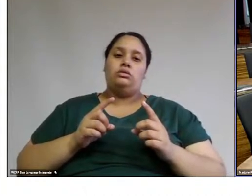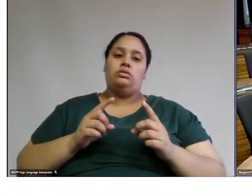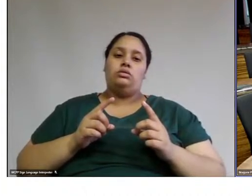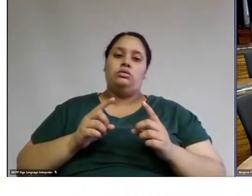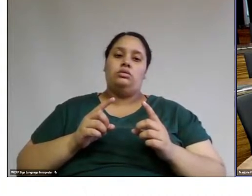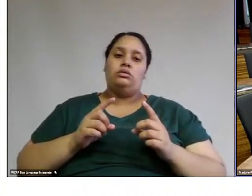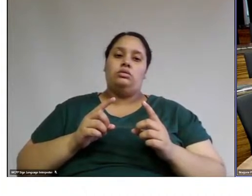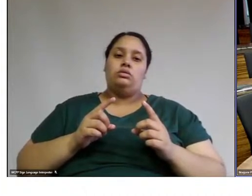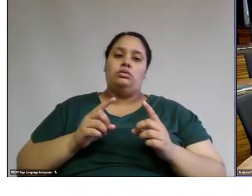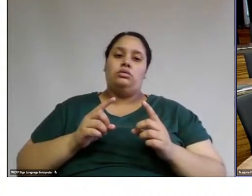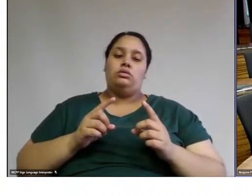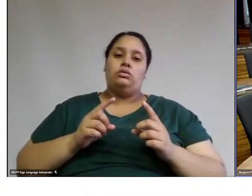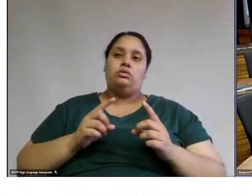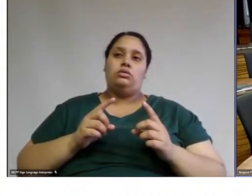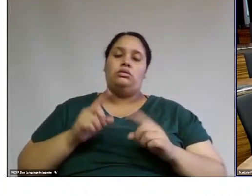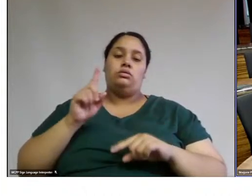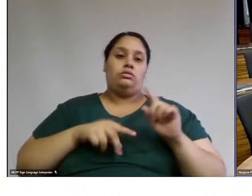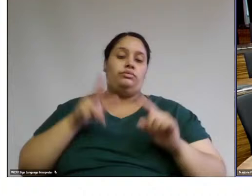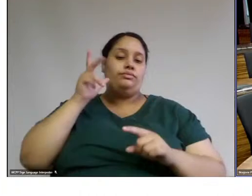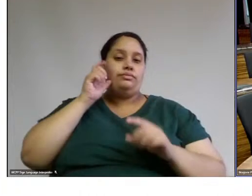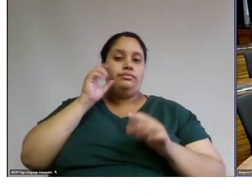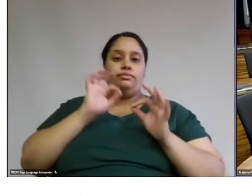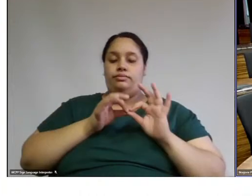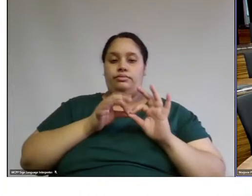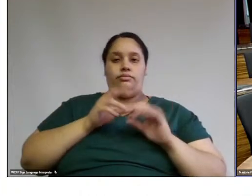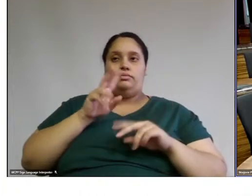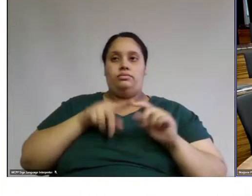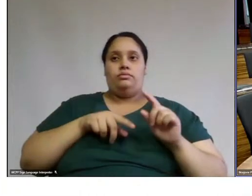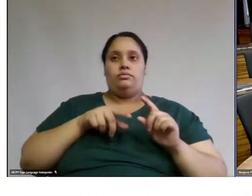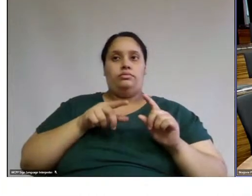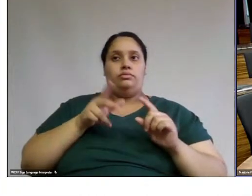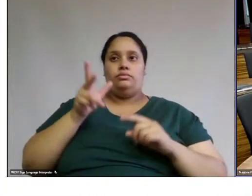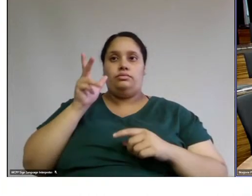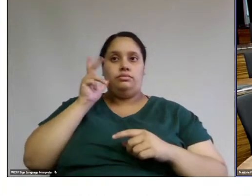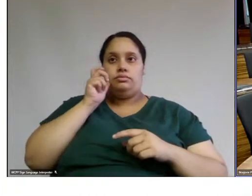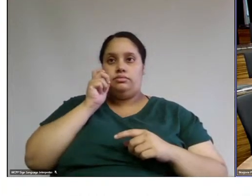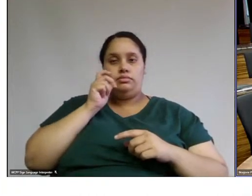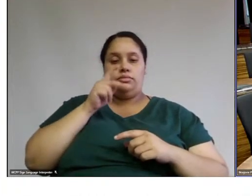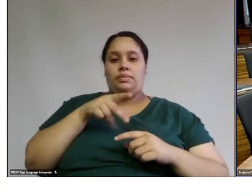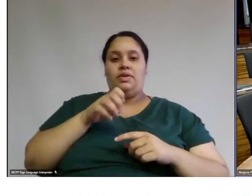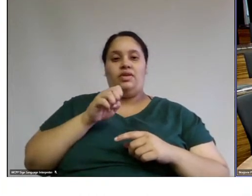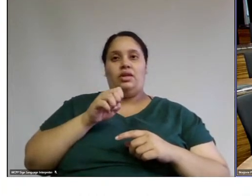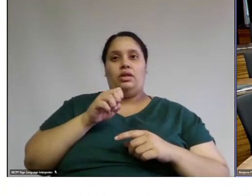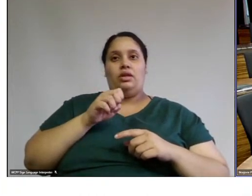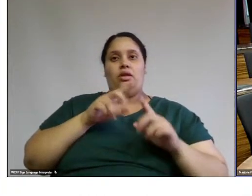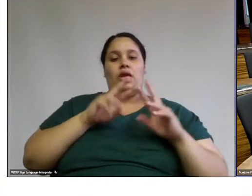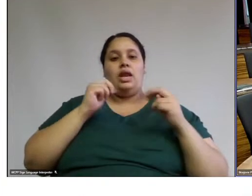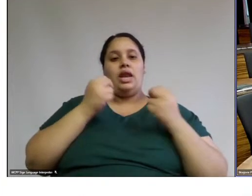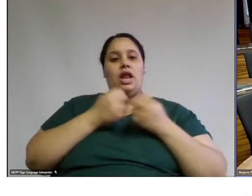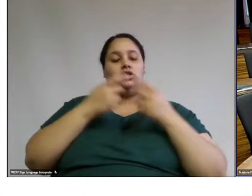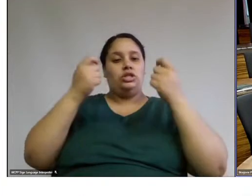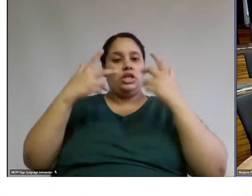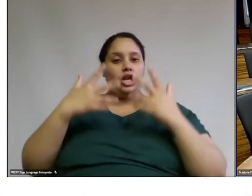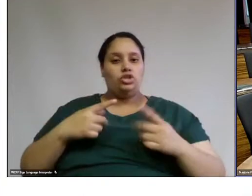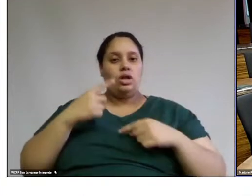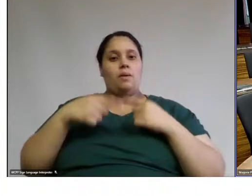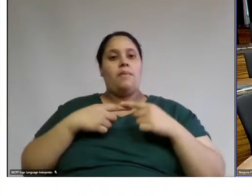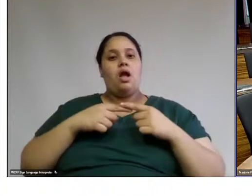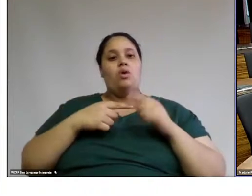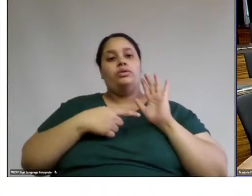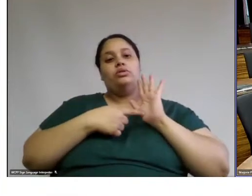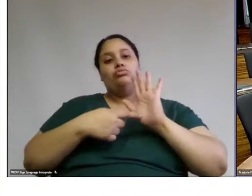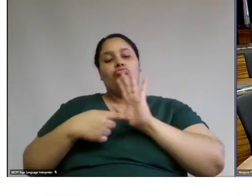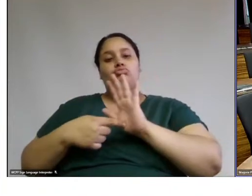there's certain negotiations between DBE and National Treasury around the indicators.